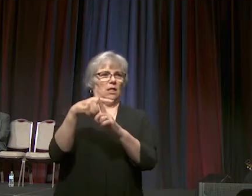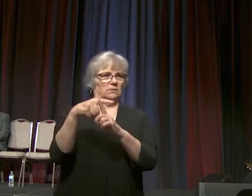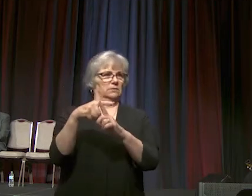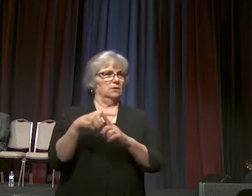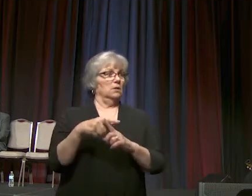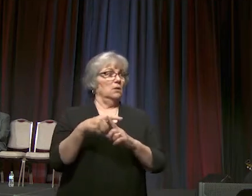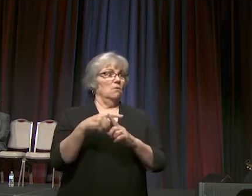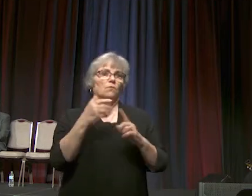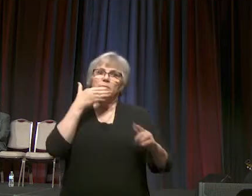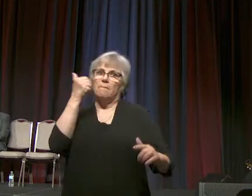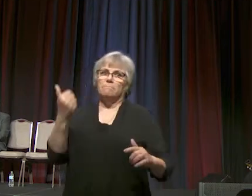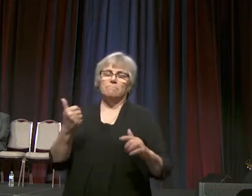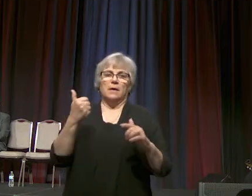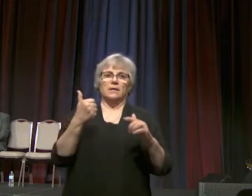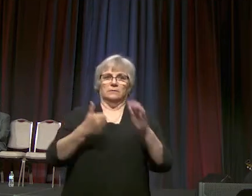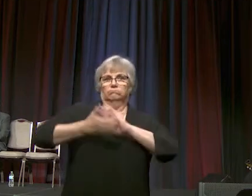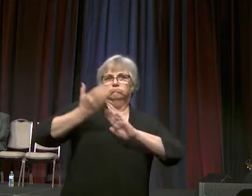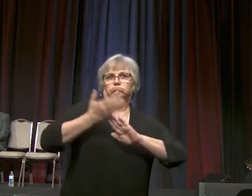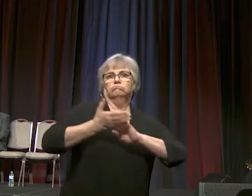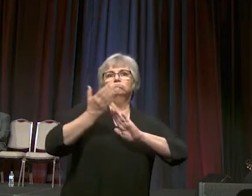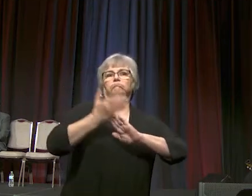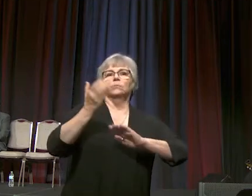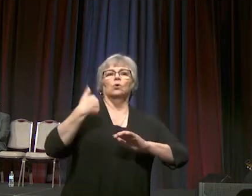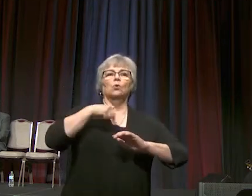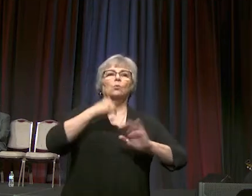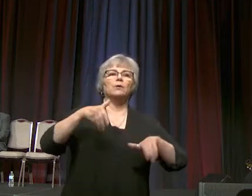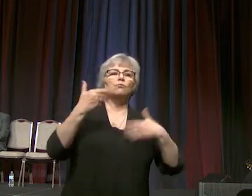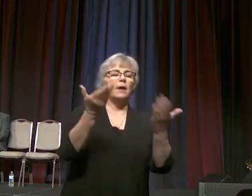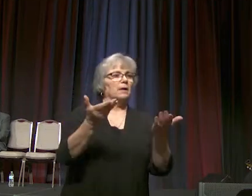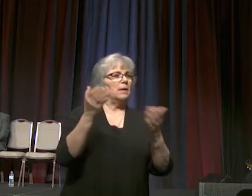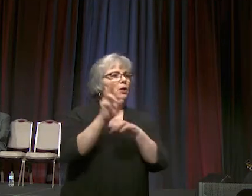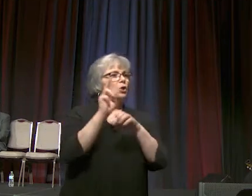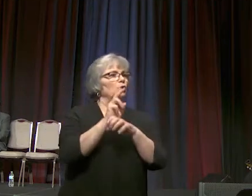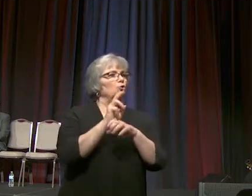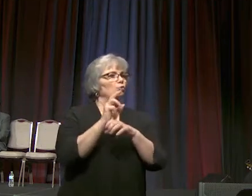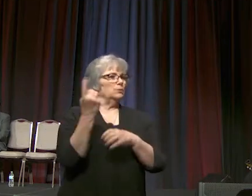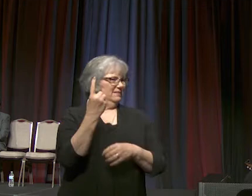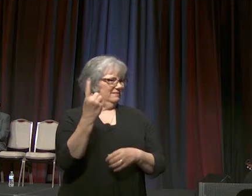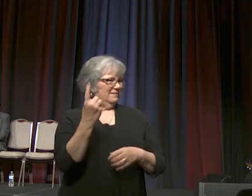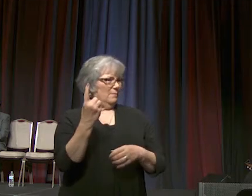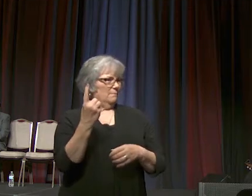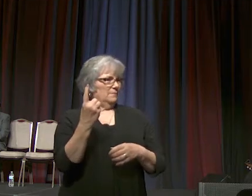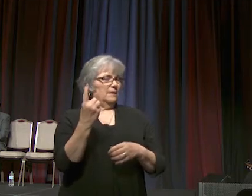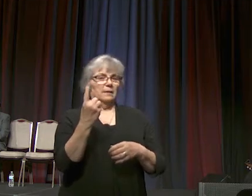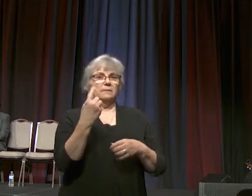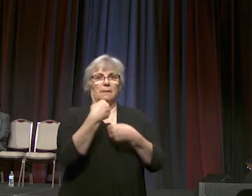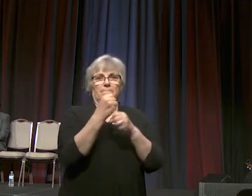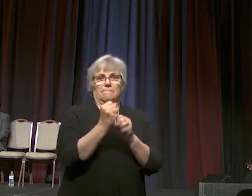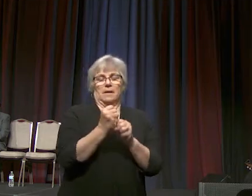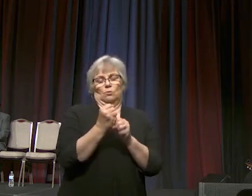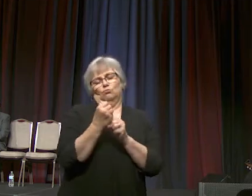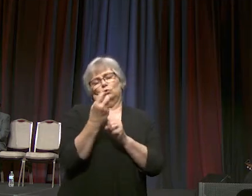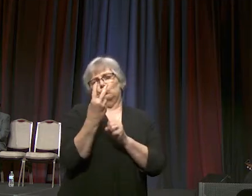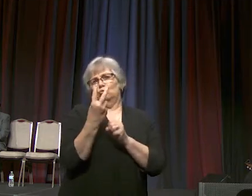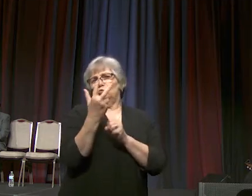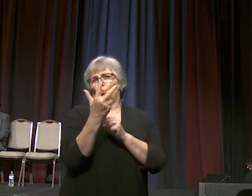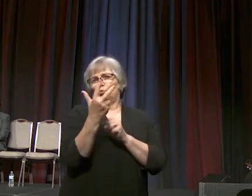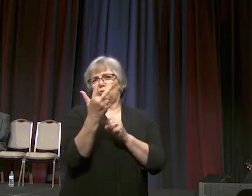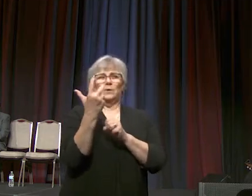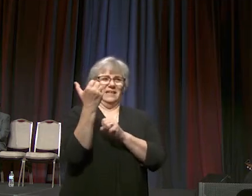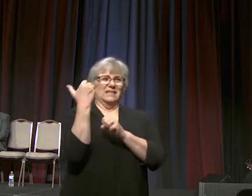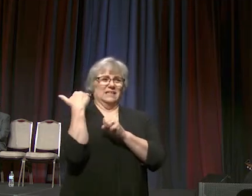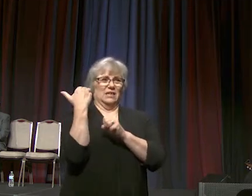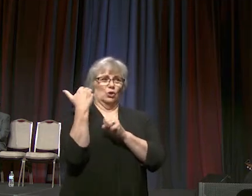optimal performance, because I'm not done yet, we recommend using a device manufactured within the last 2 to 3 years with at